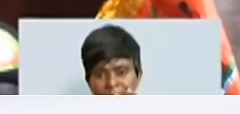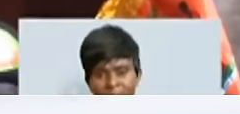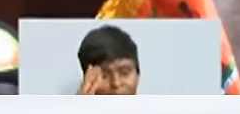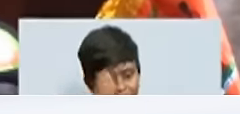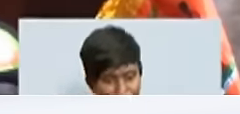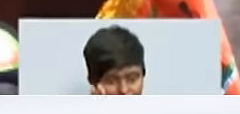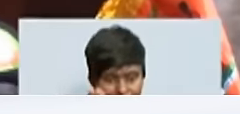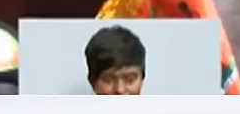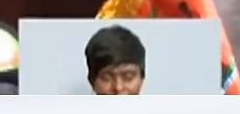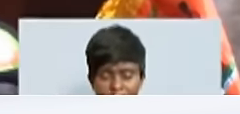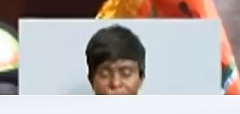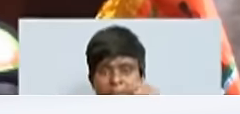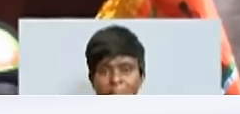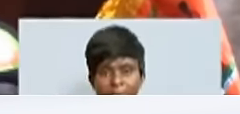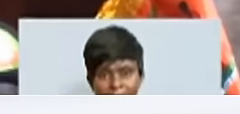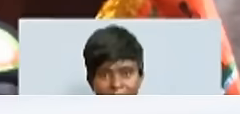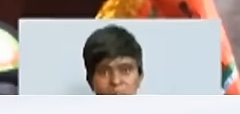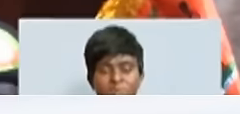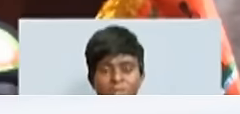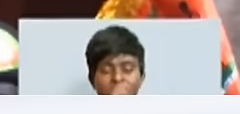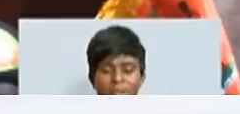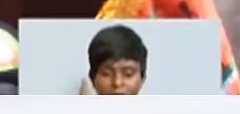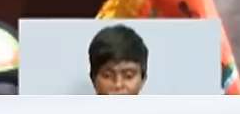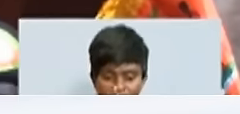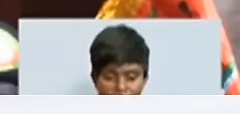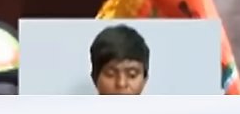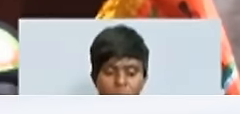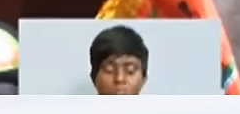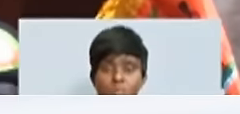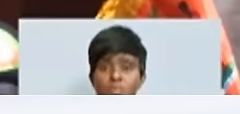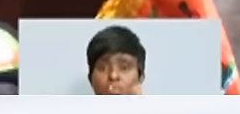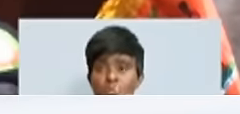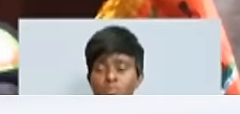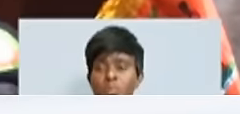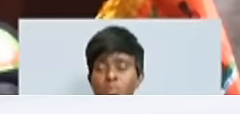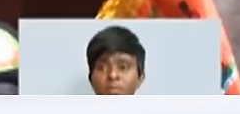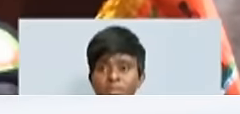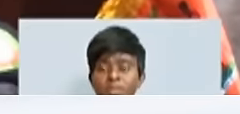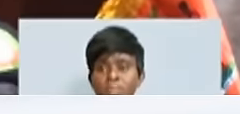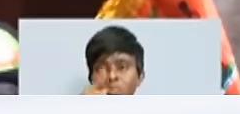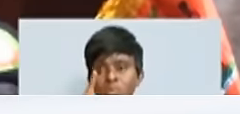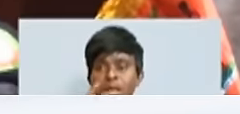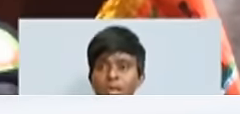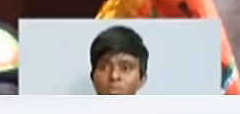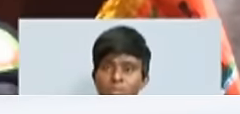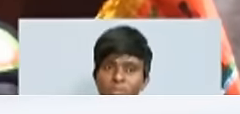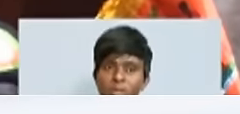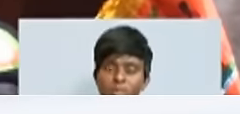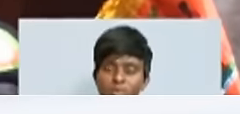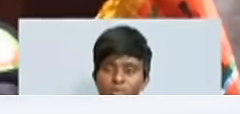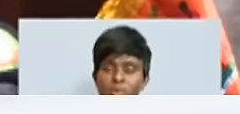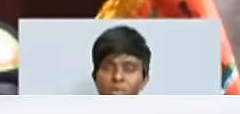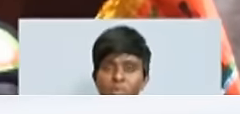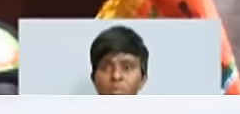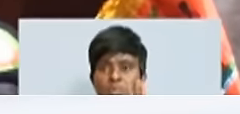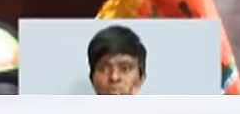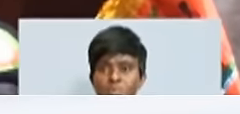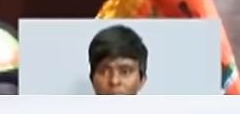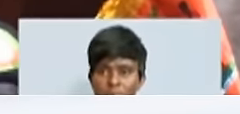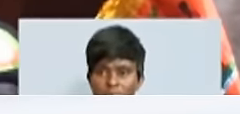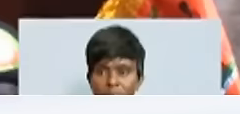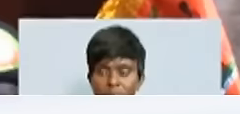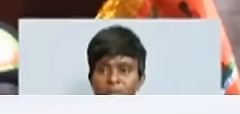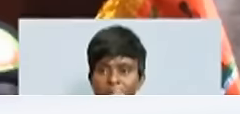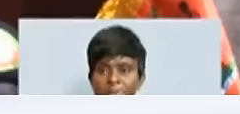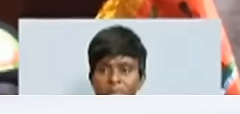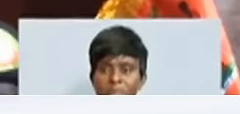stopped and punished within our legal provisions. And no one should complain victimization when such